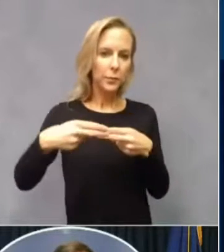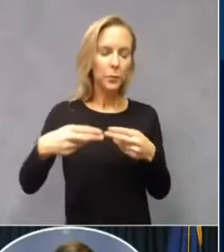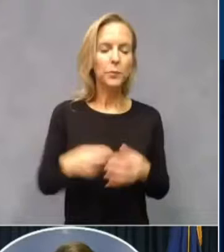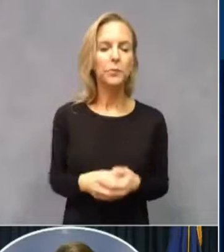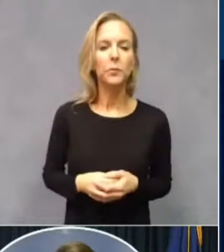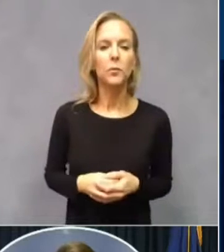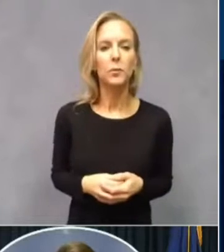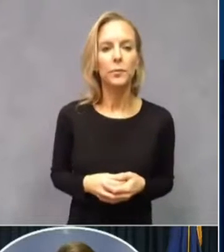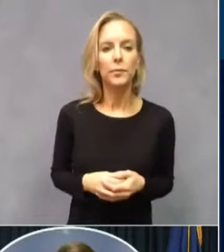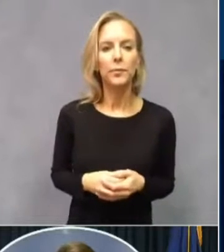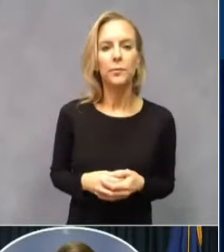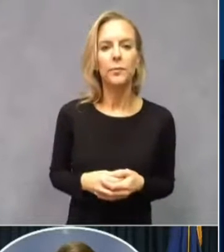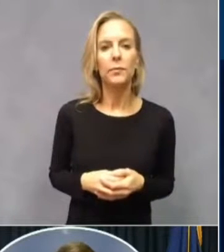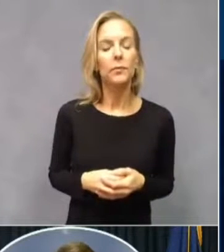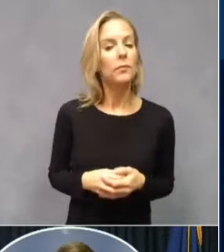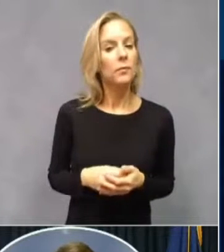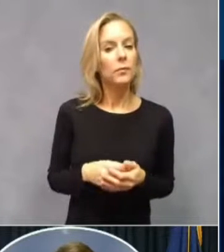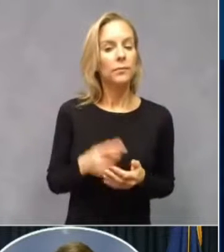Look at that.